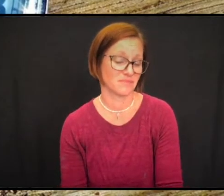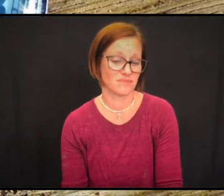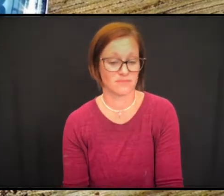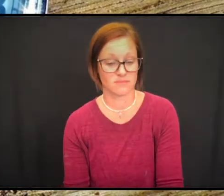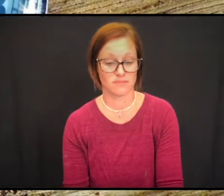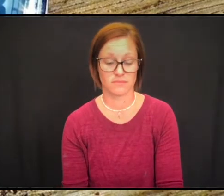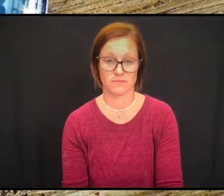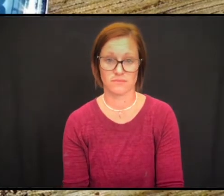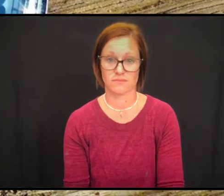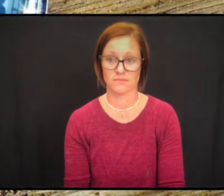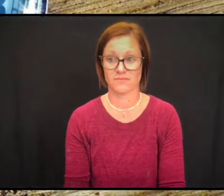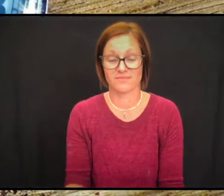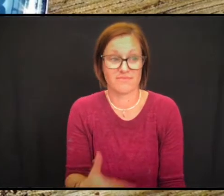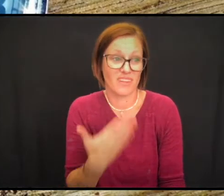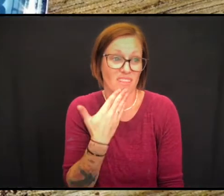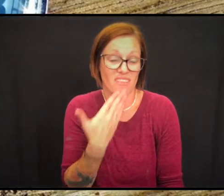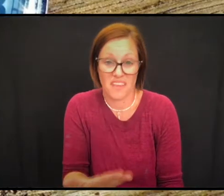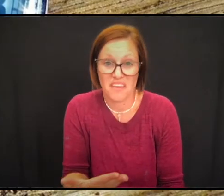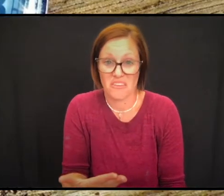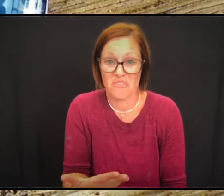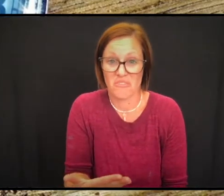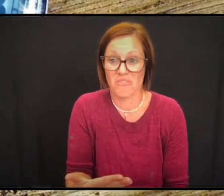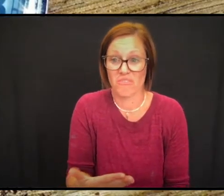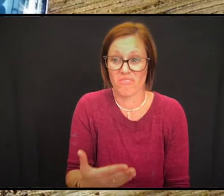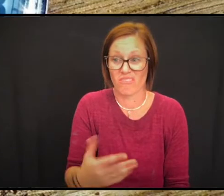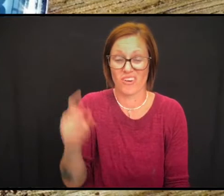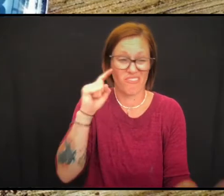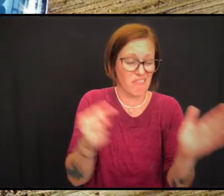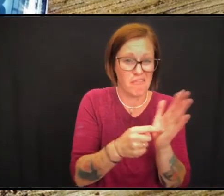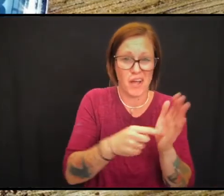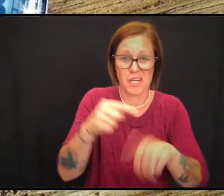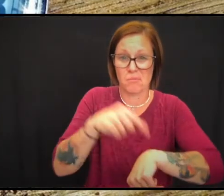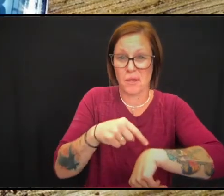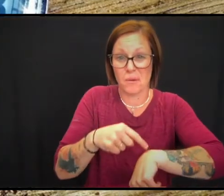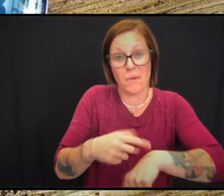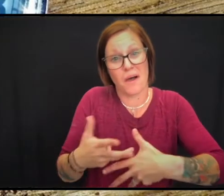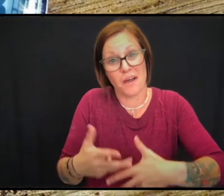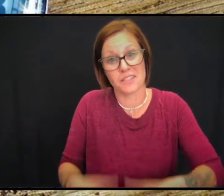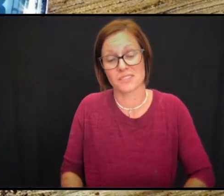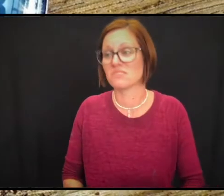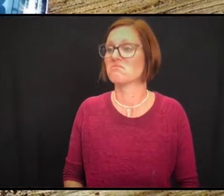Thank you so much for getting my watch back. We're just doing